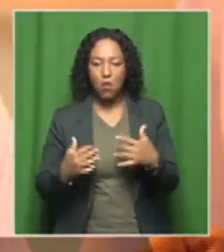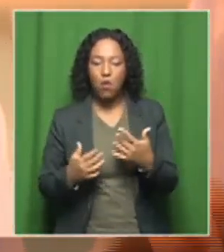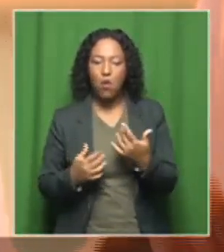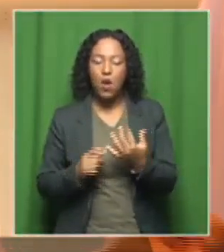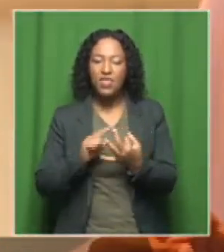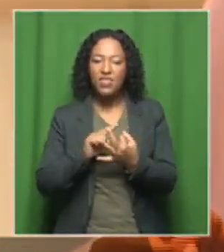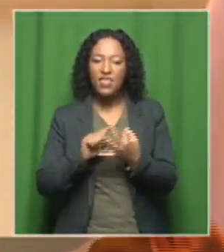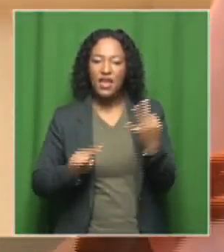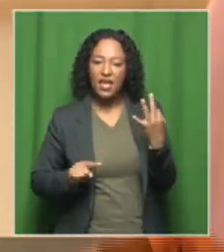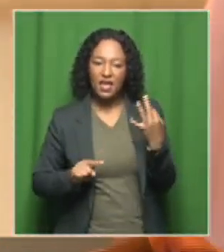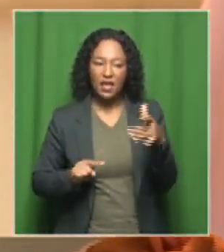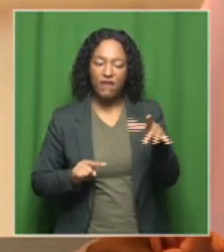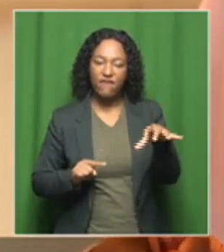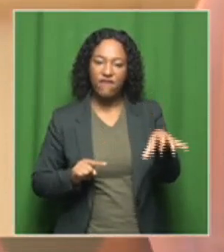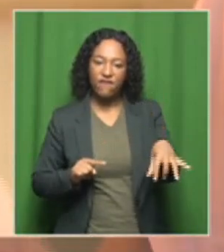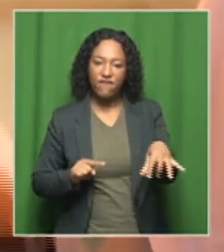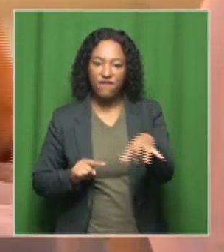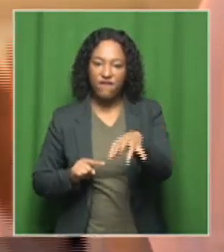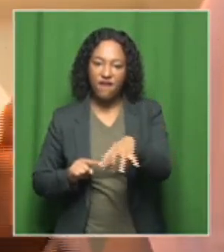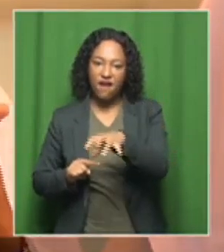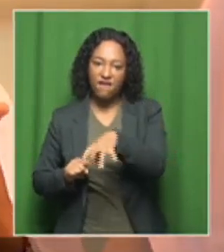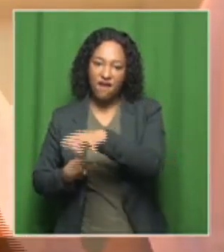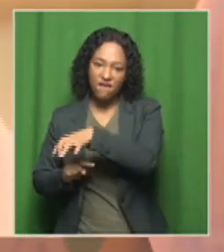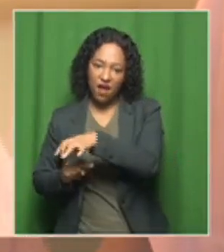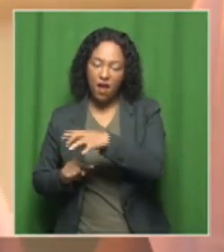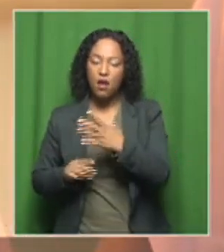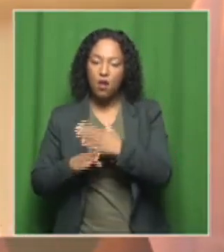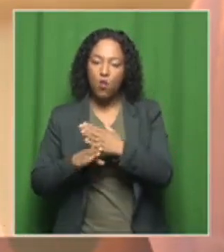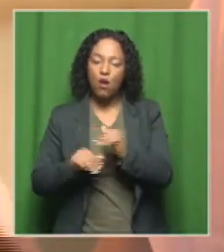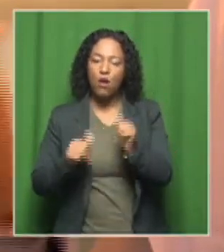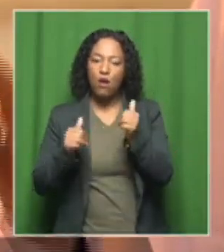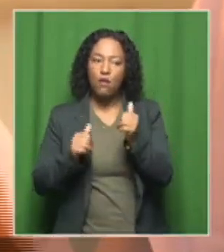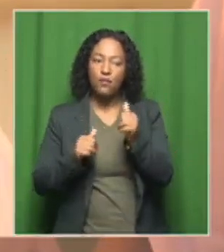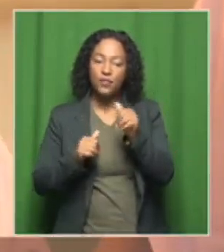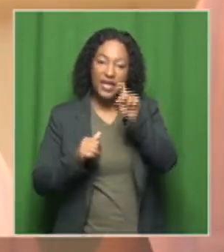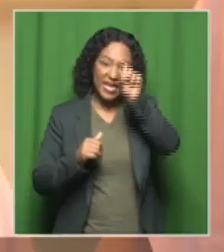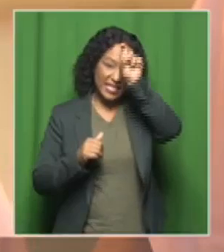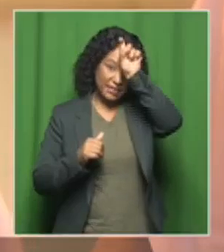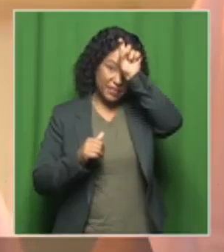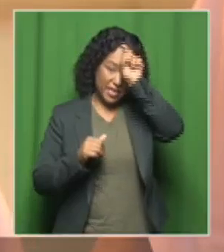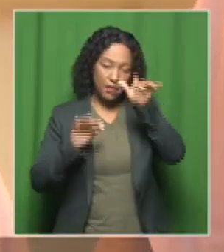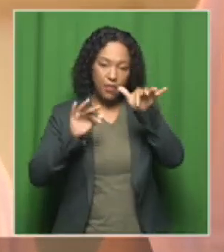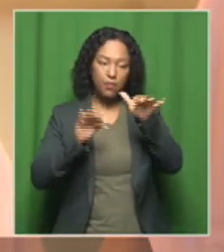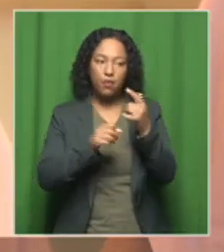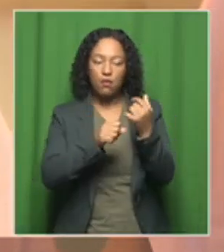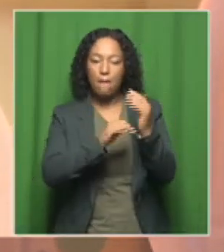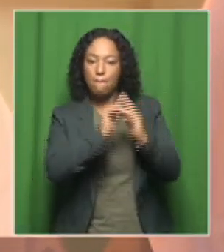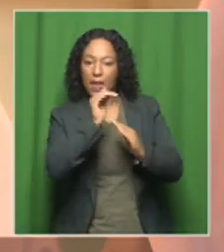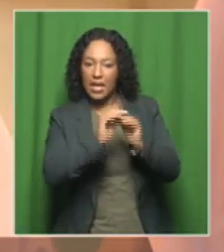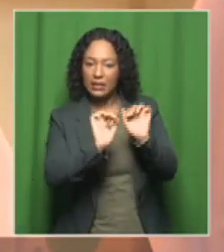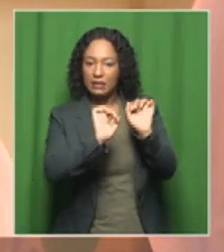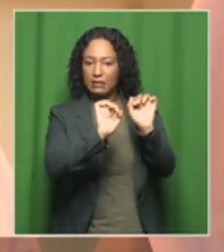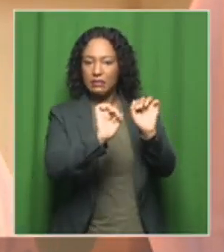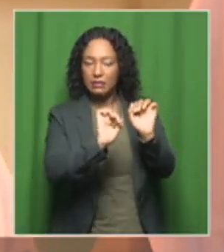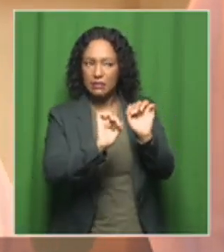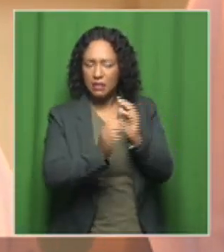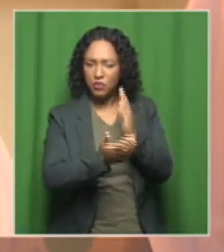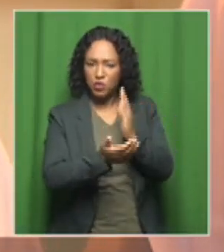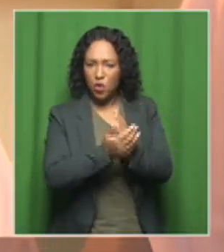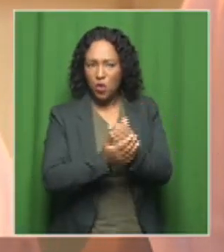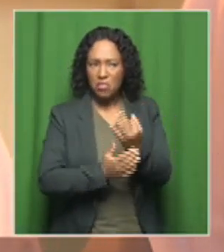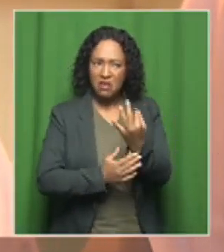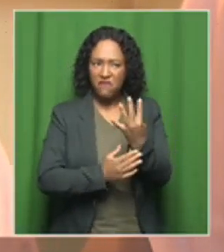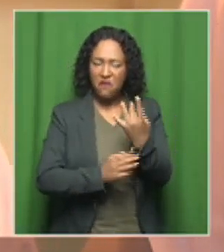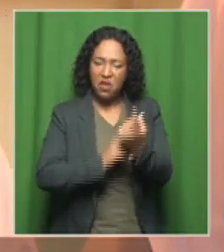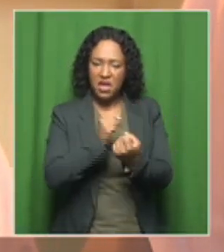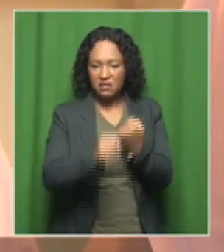reactors that are active on the continent. Of course, the Egyptians are building theirs. I'm sure they'll be active in the next 3 or 4 years.